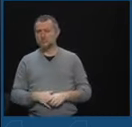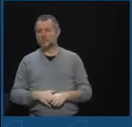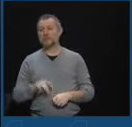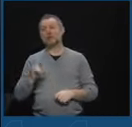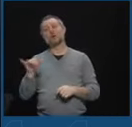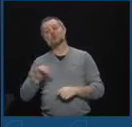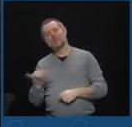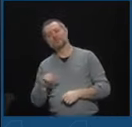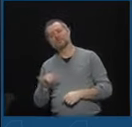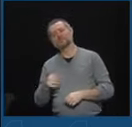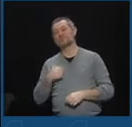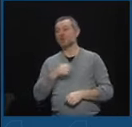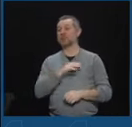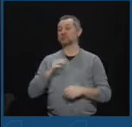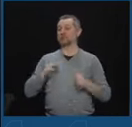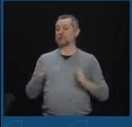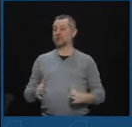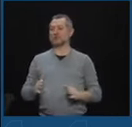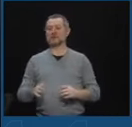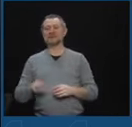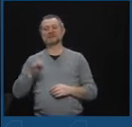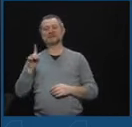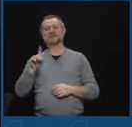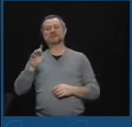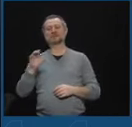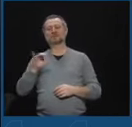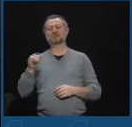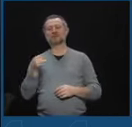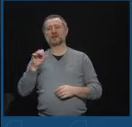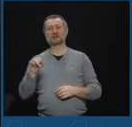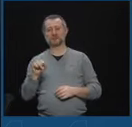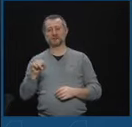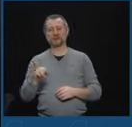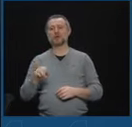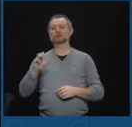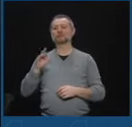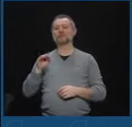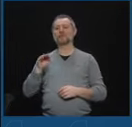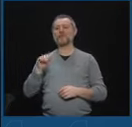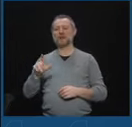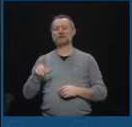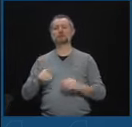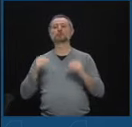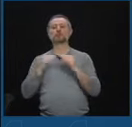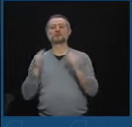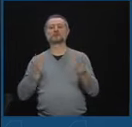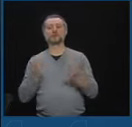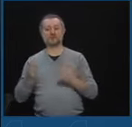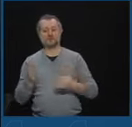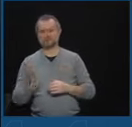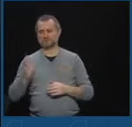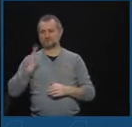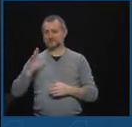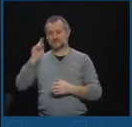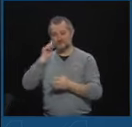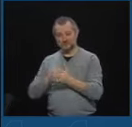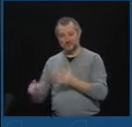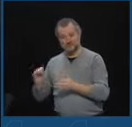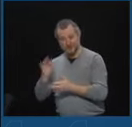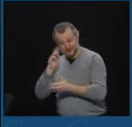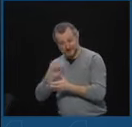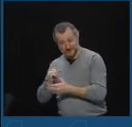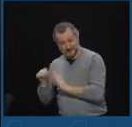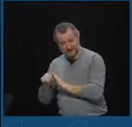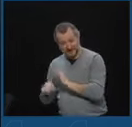Commissioner of Criminal Justice Services, someone who had been our Secretary of State and is now bringing her passion to